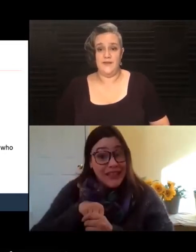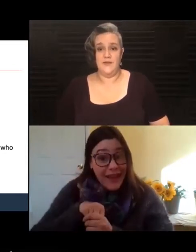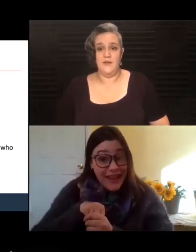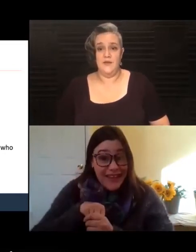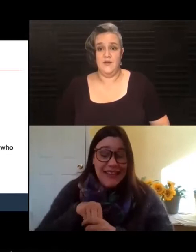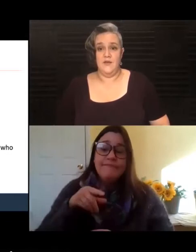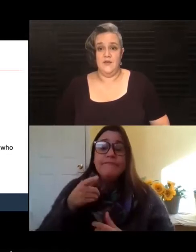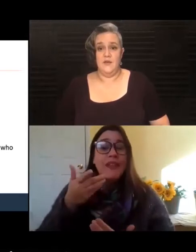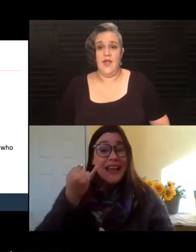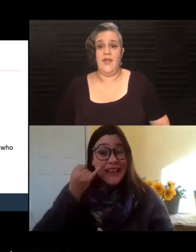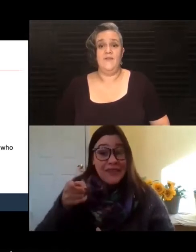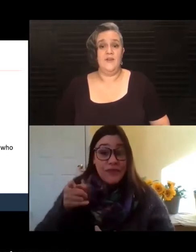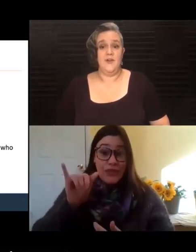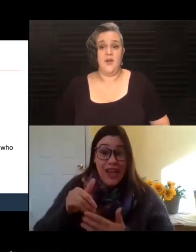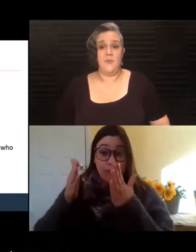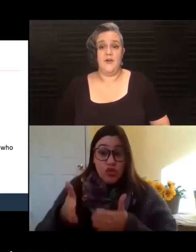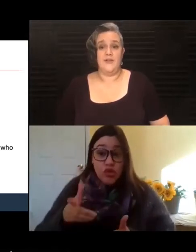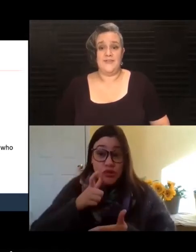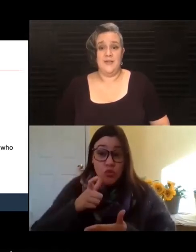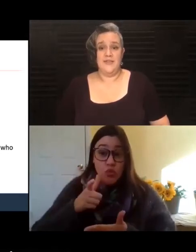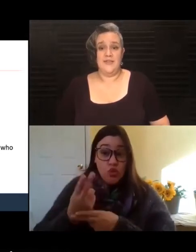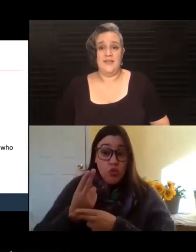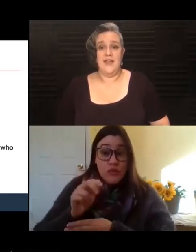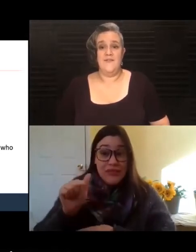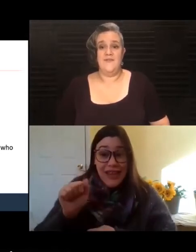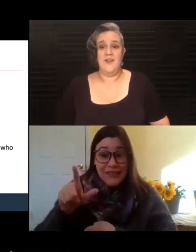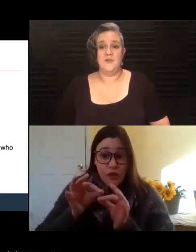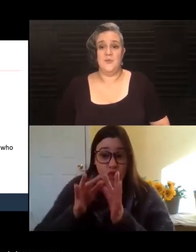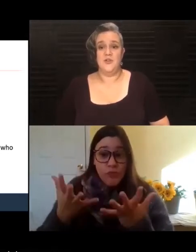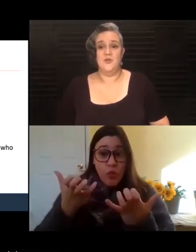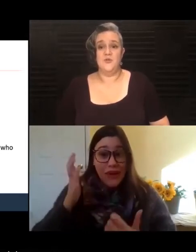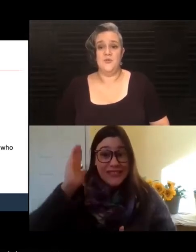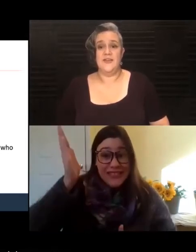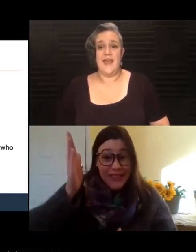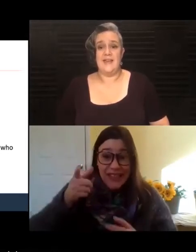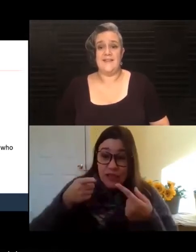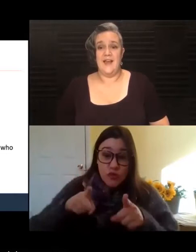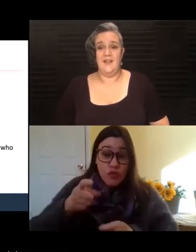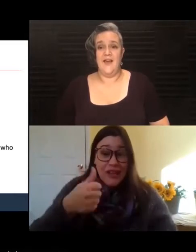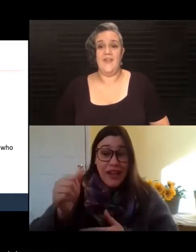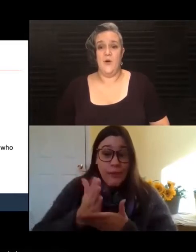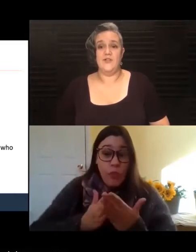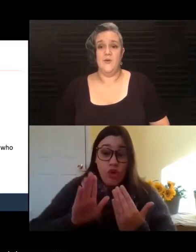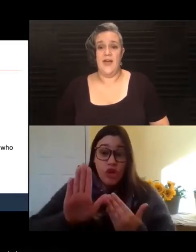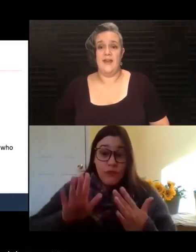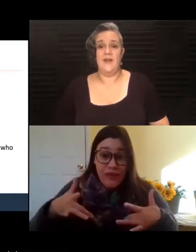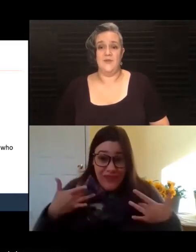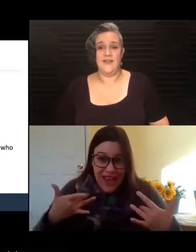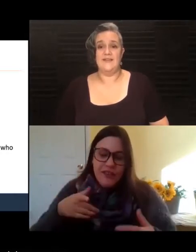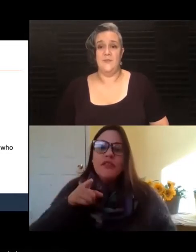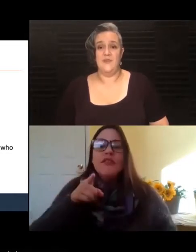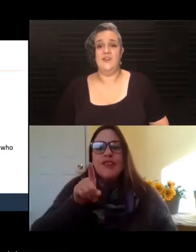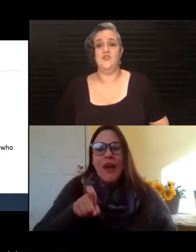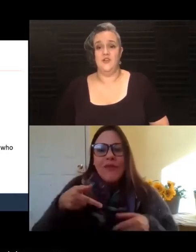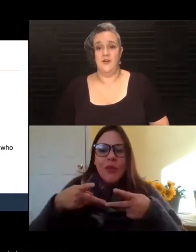event, even if they're a participant, if there's a person who's using ASL and they want to go ahead and